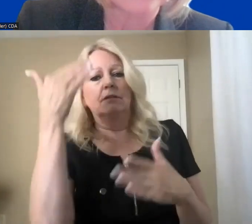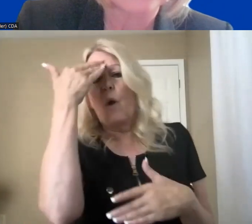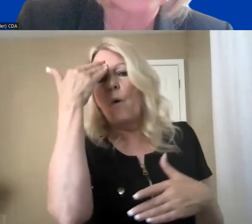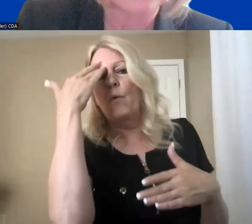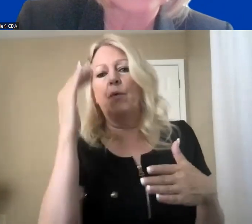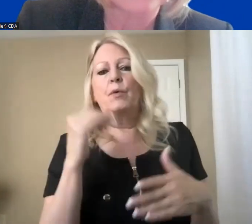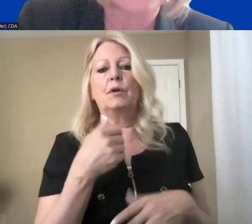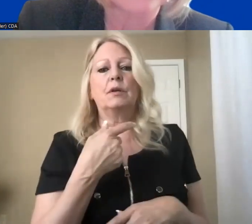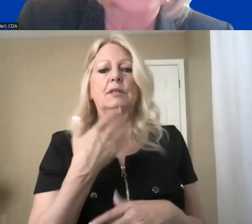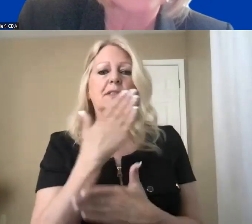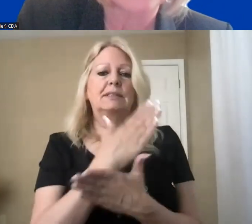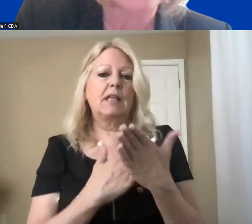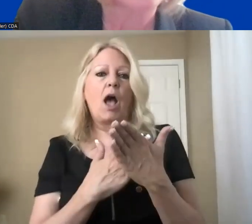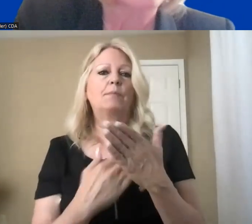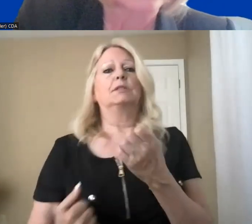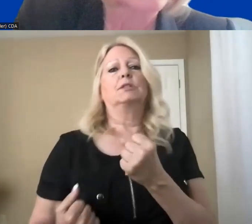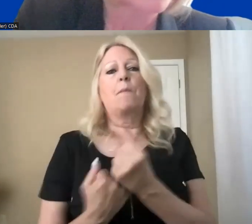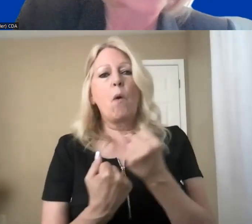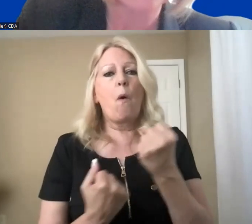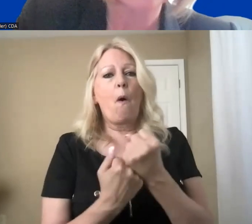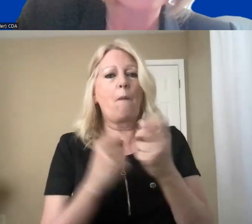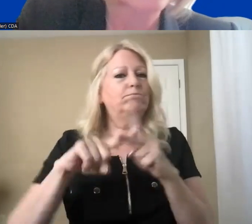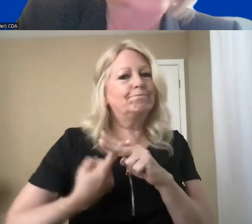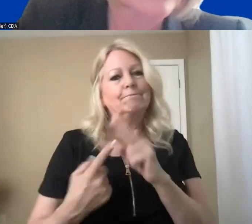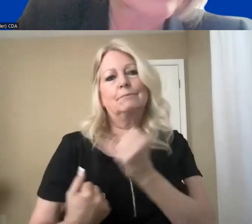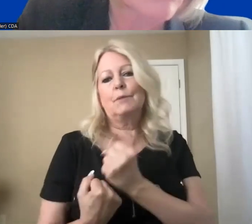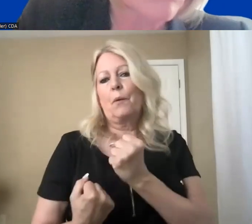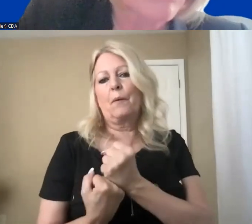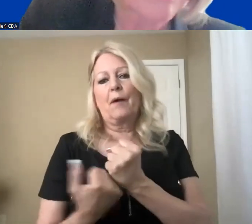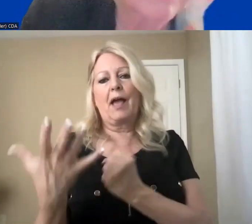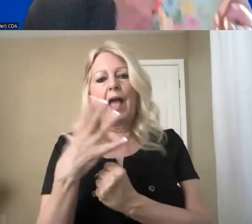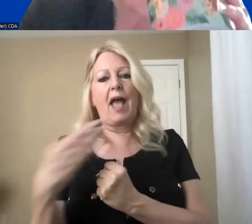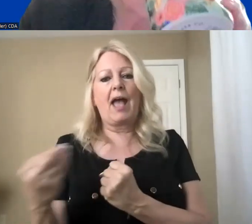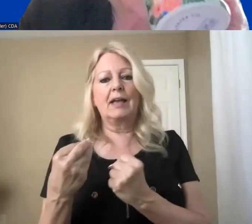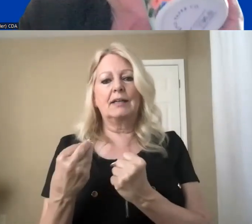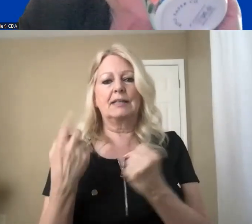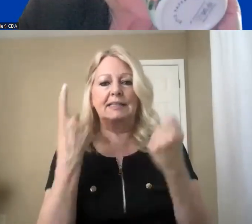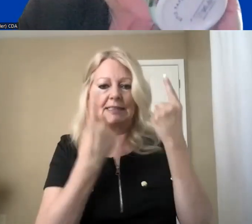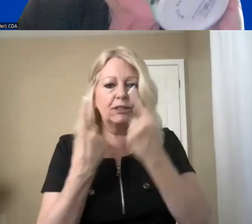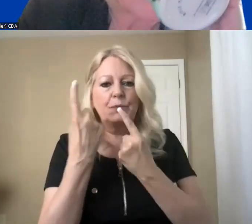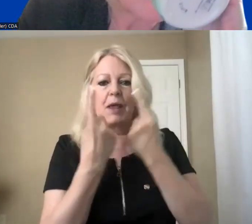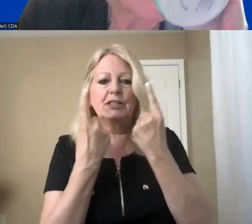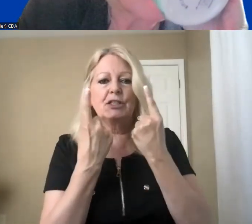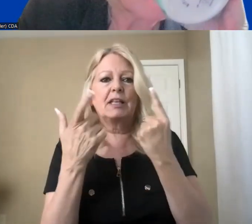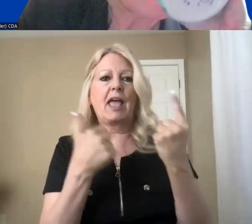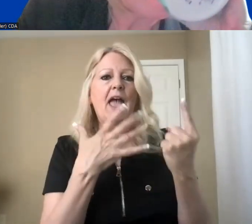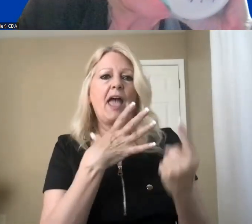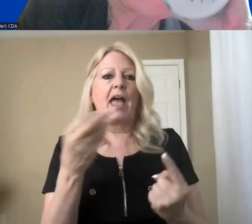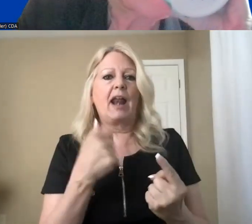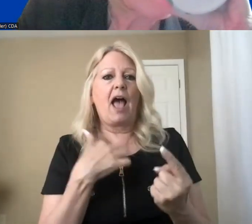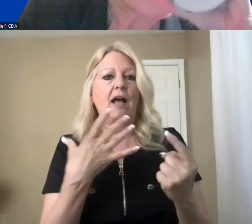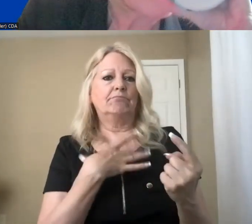some preliminary support. There are many considerations, and I appreciate the